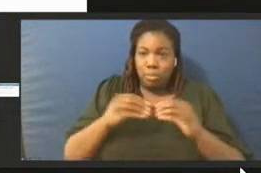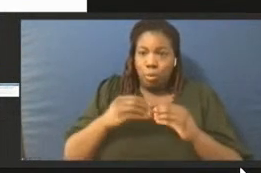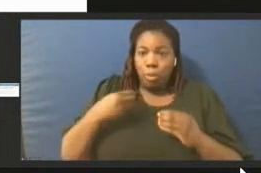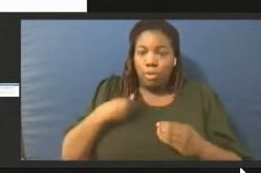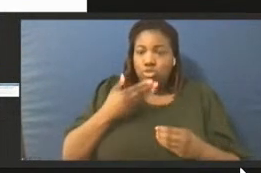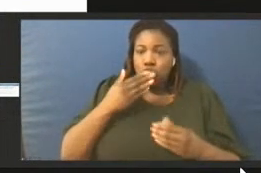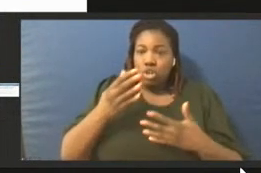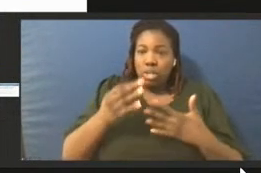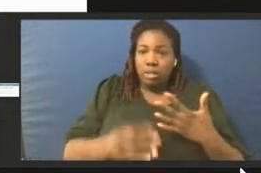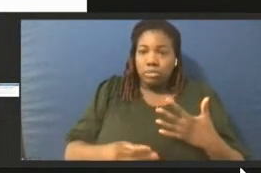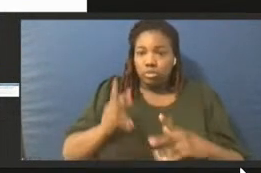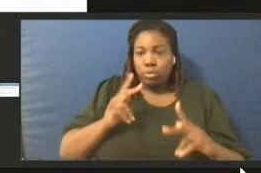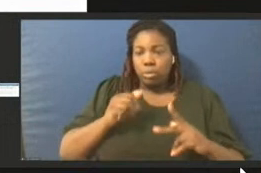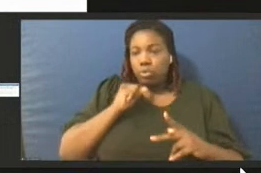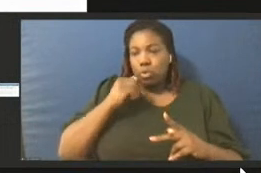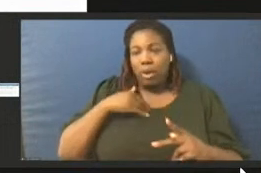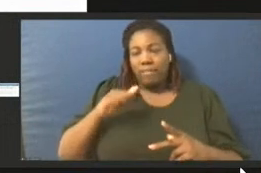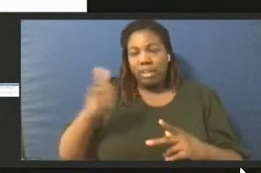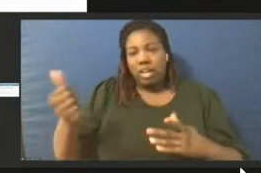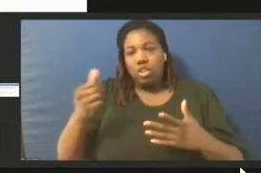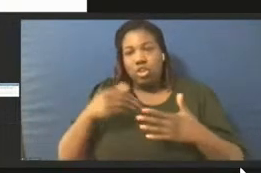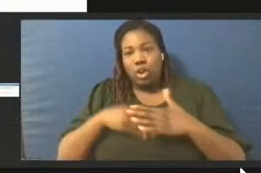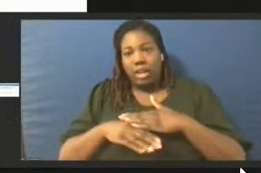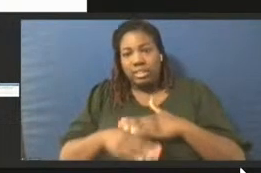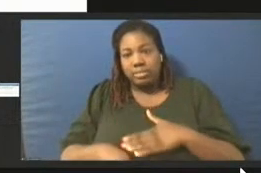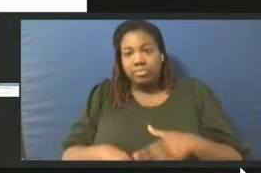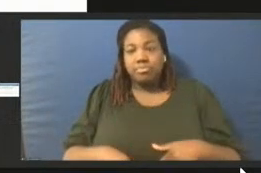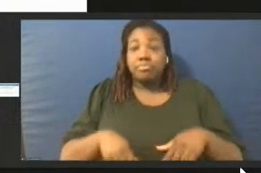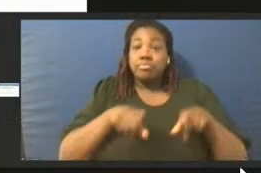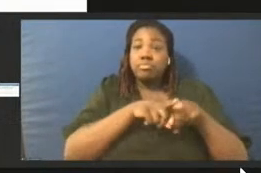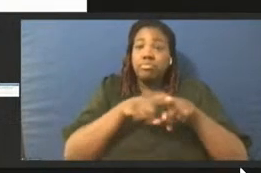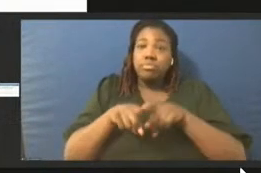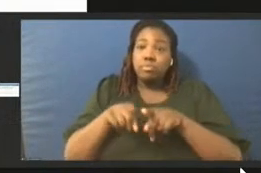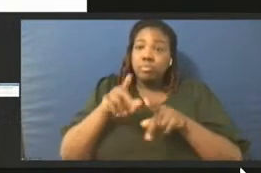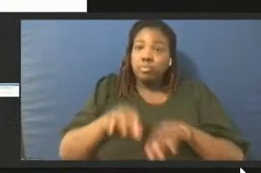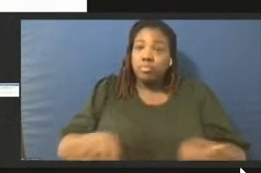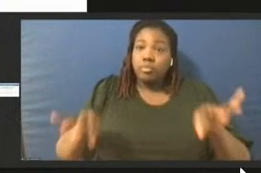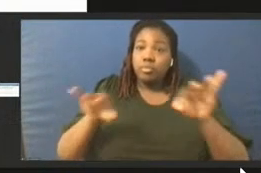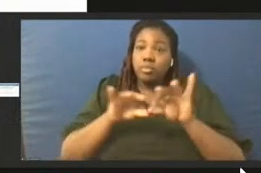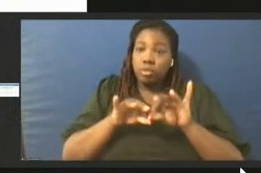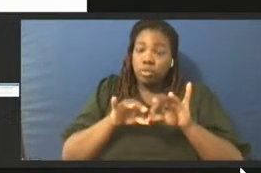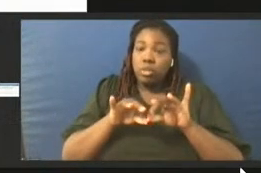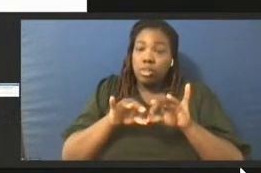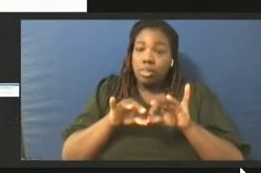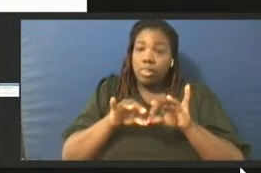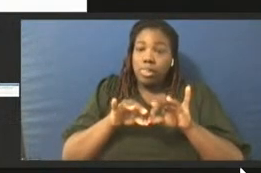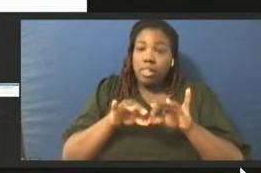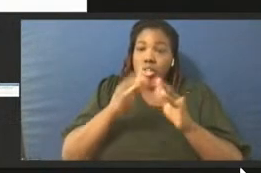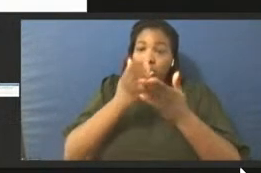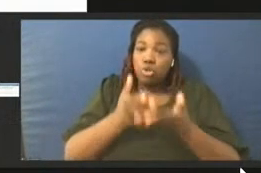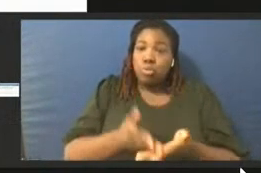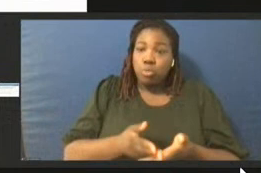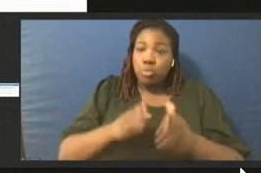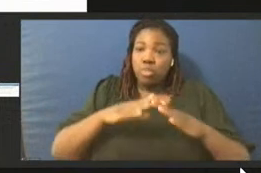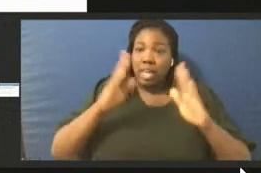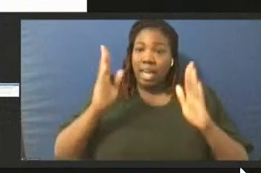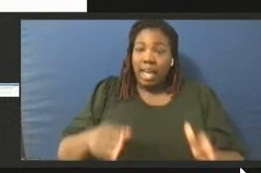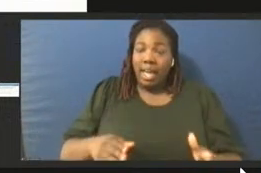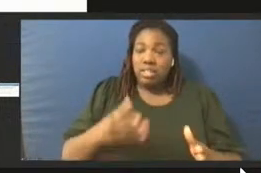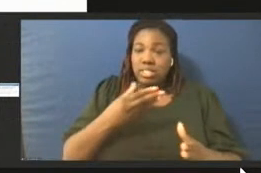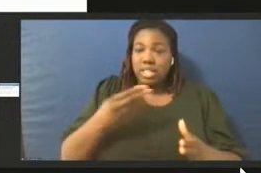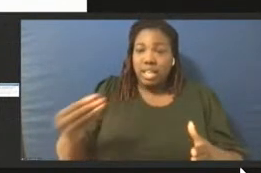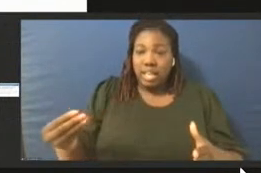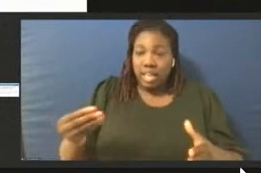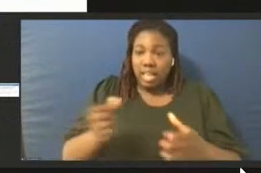who have no other access. There's also an importance to improve the housing and expand domestic